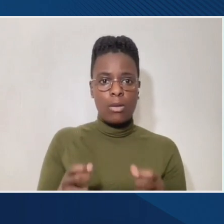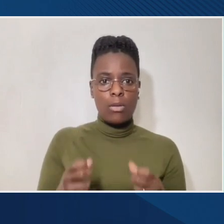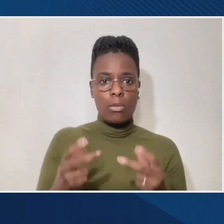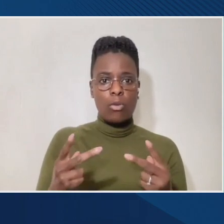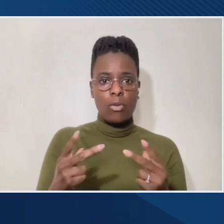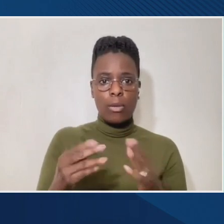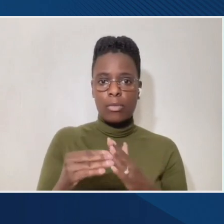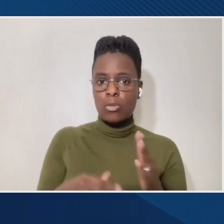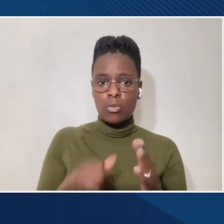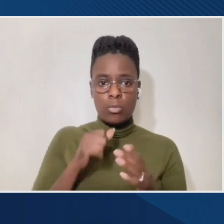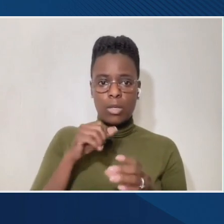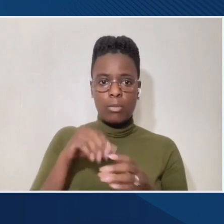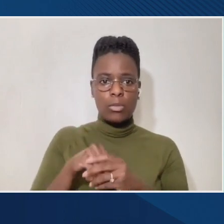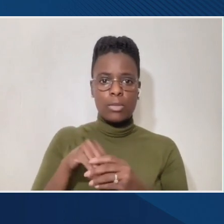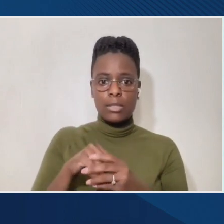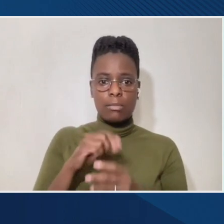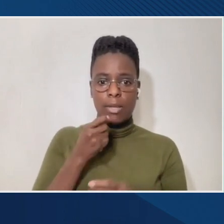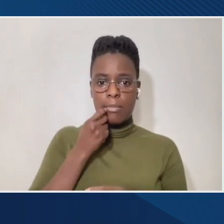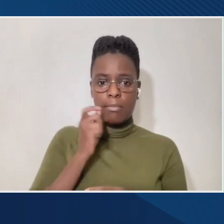said.